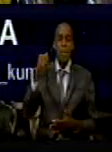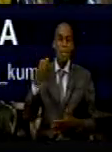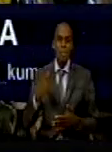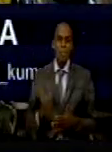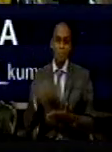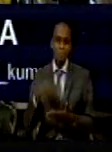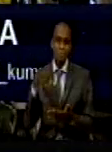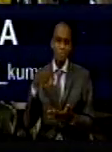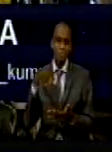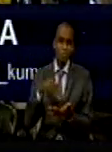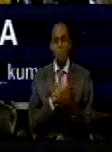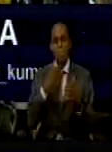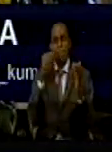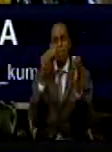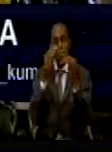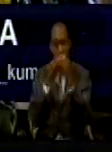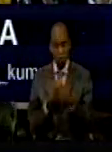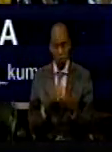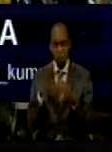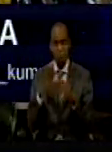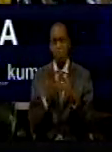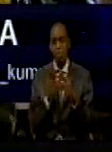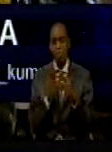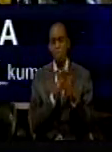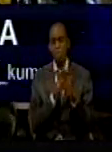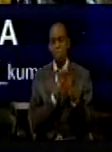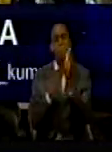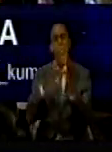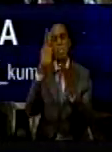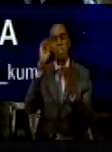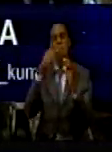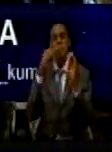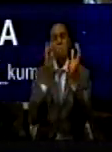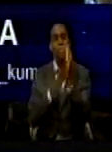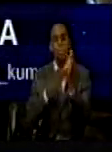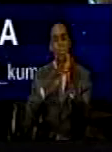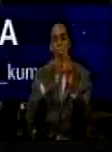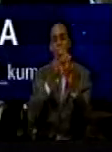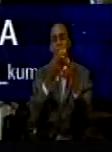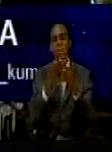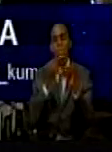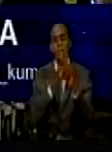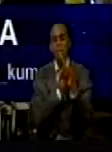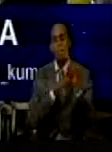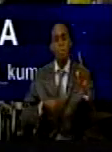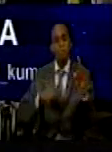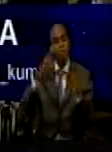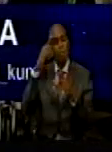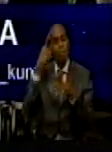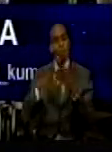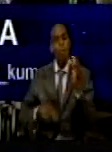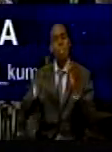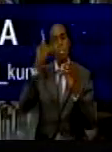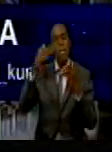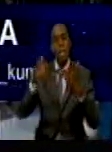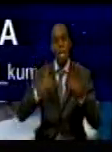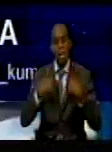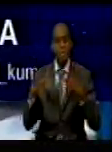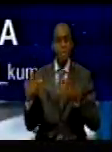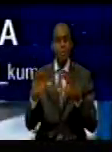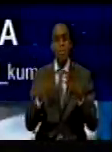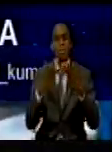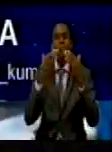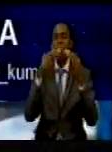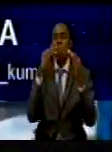up and worship the name of the Lord. Praise him, praise him. Praise the name of the Lord for what he has done. Praise him for the victory he has